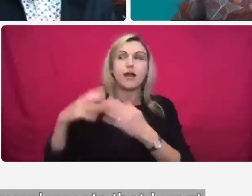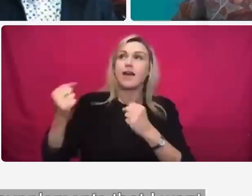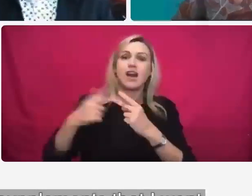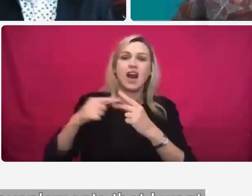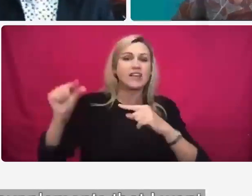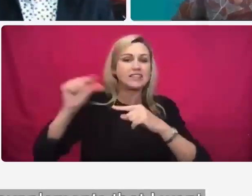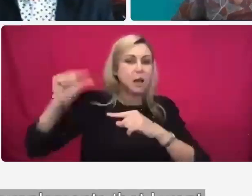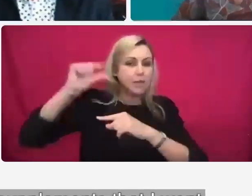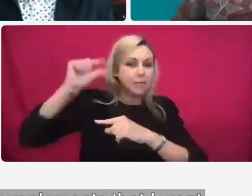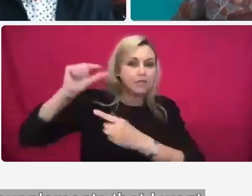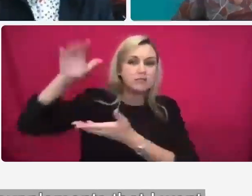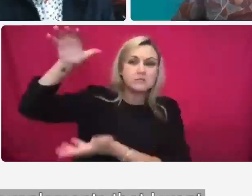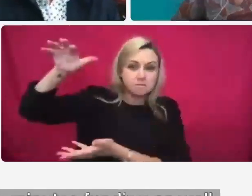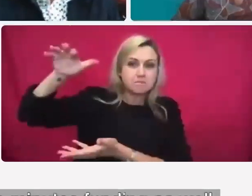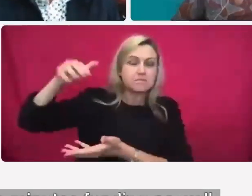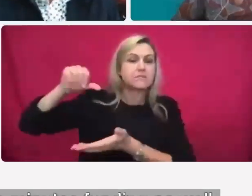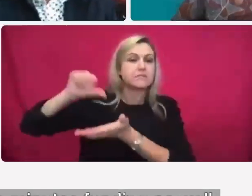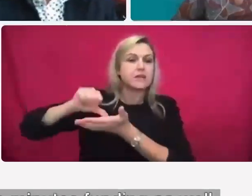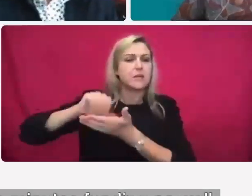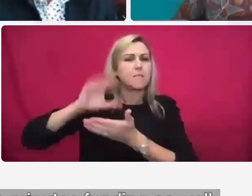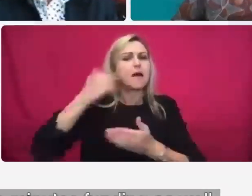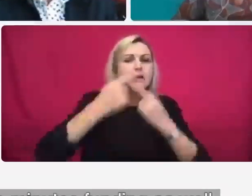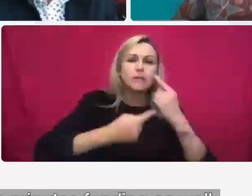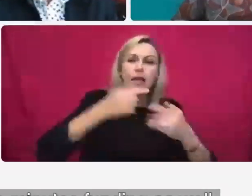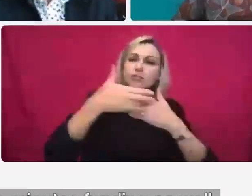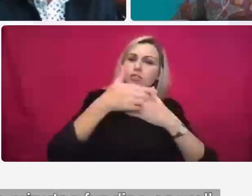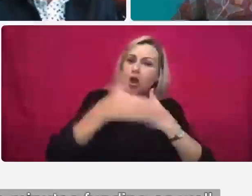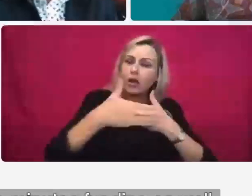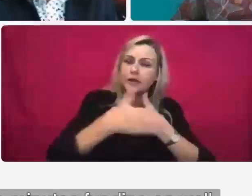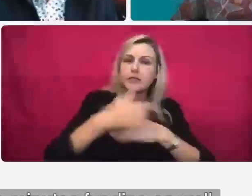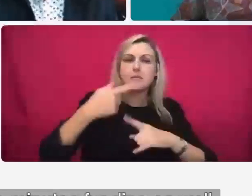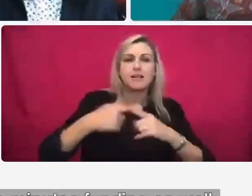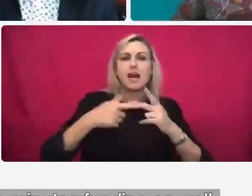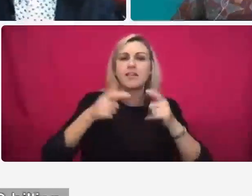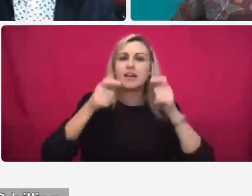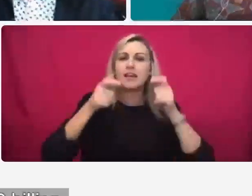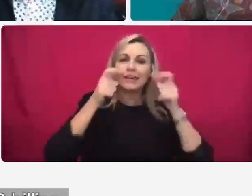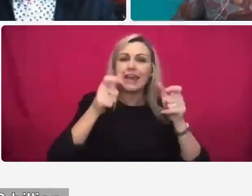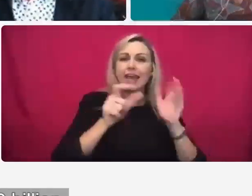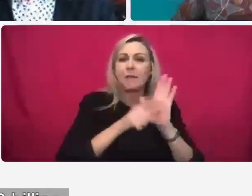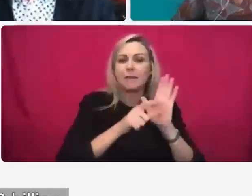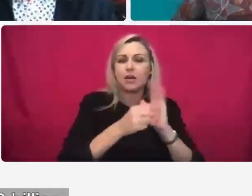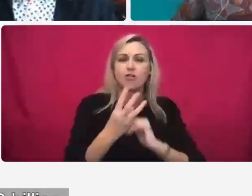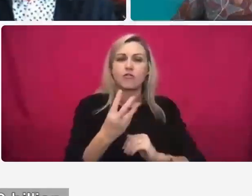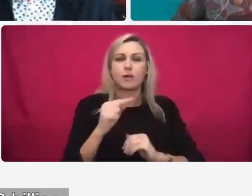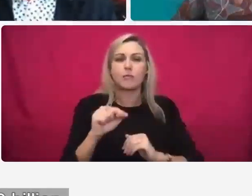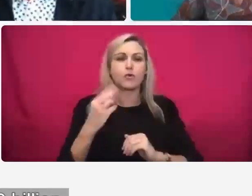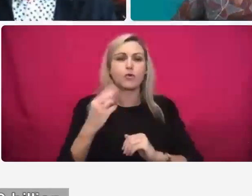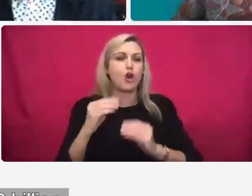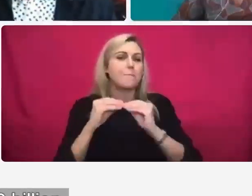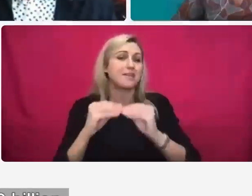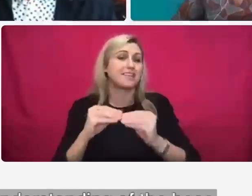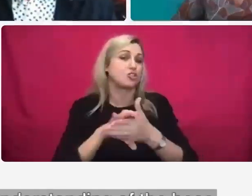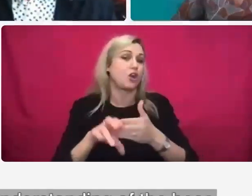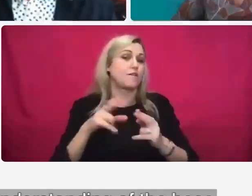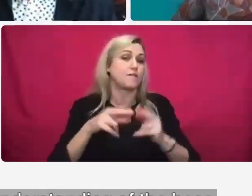supplements that I went through, and also the care minutes funding as well, the $3.9